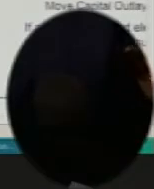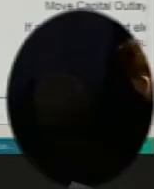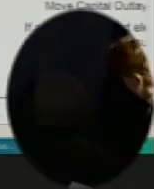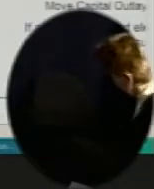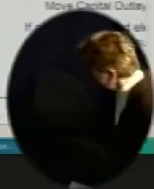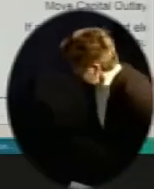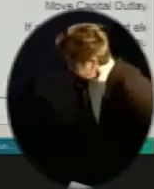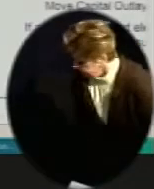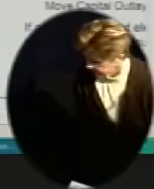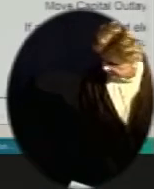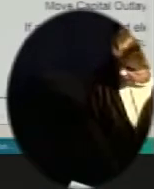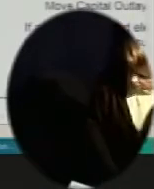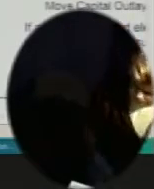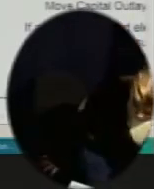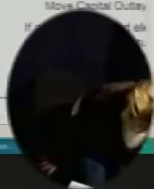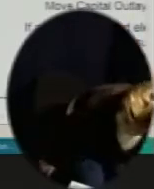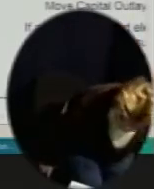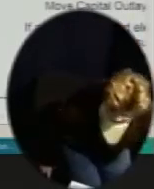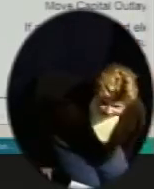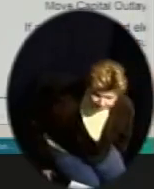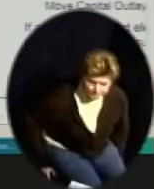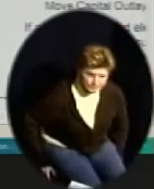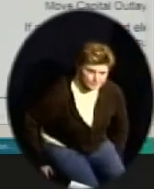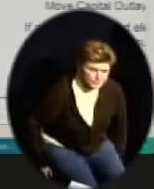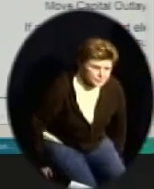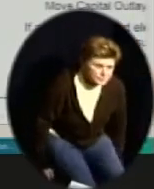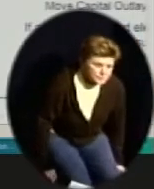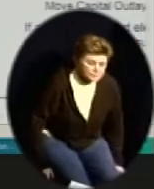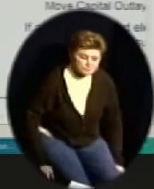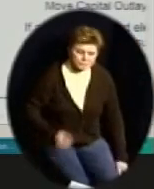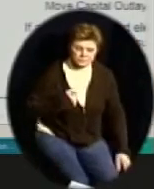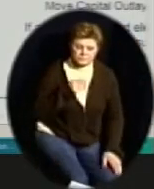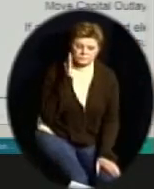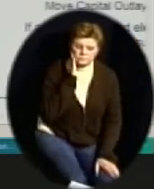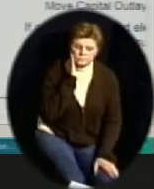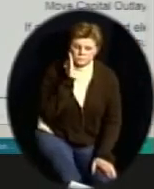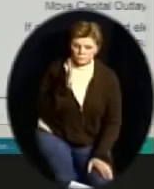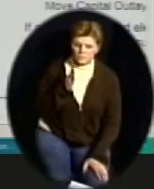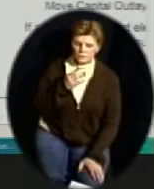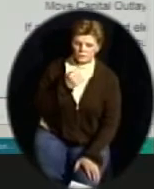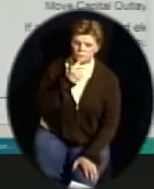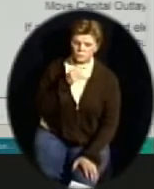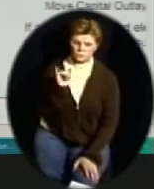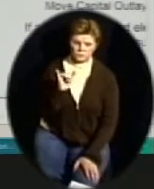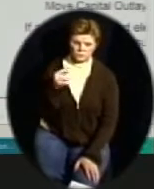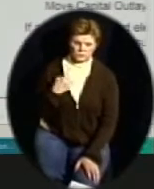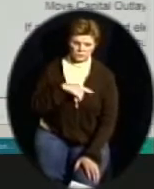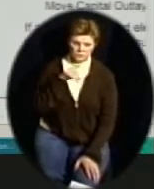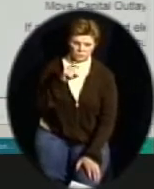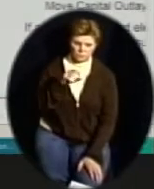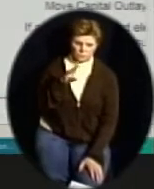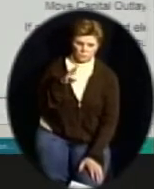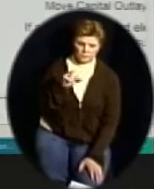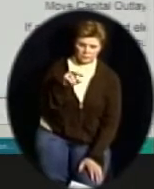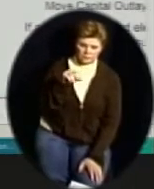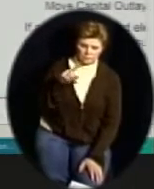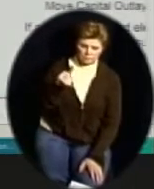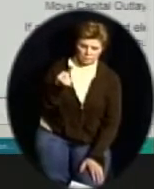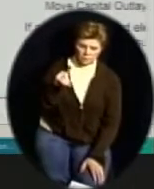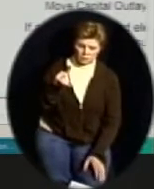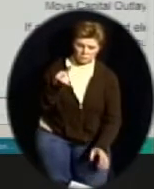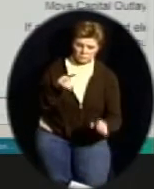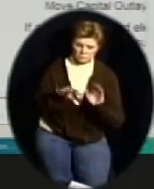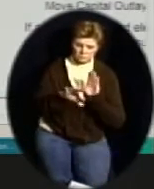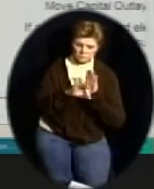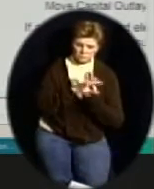I would say... Or have the bond election, if it's successful, but put off issuing the first bonds for long. That's another option. Yeah. People get pretty